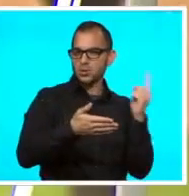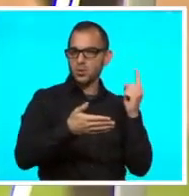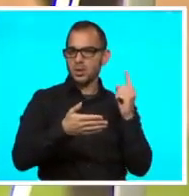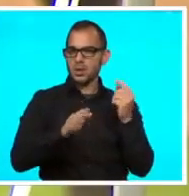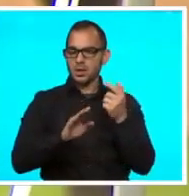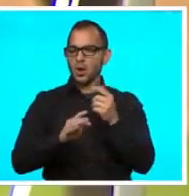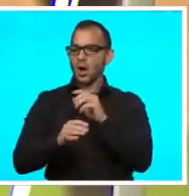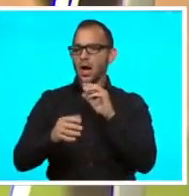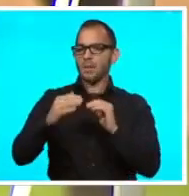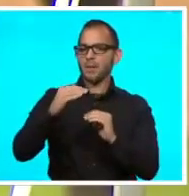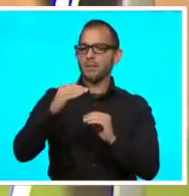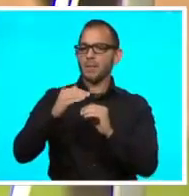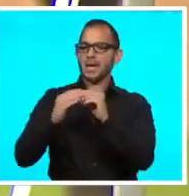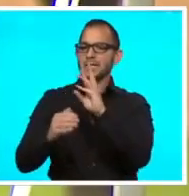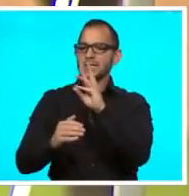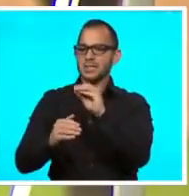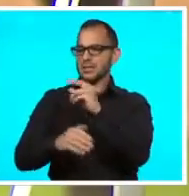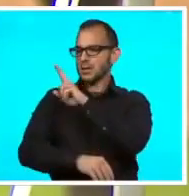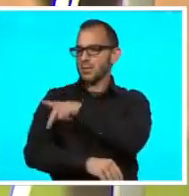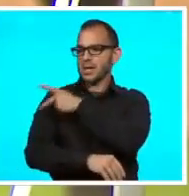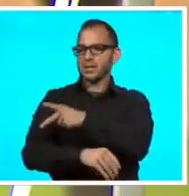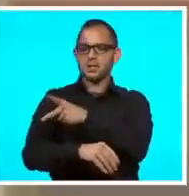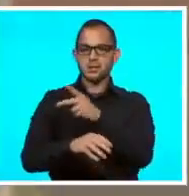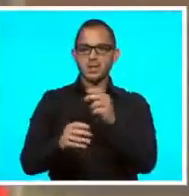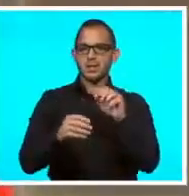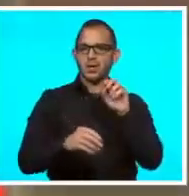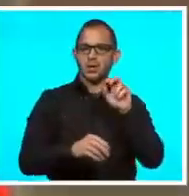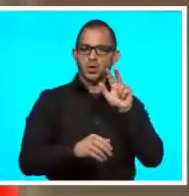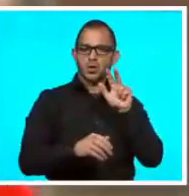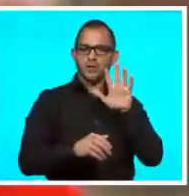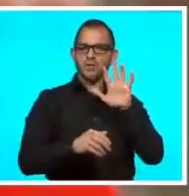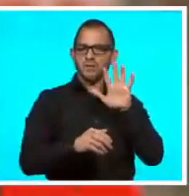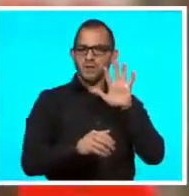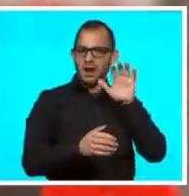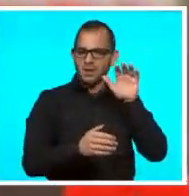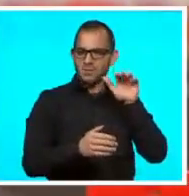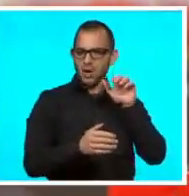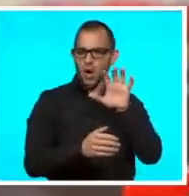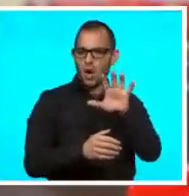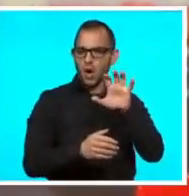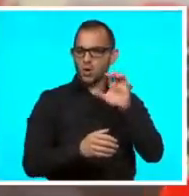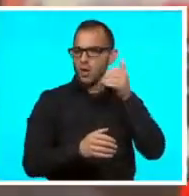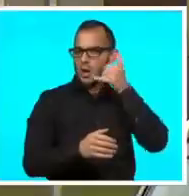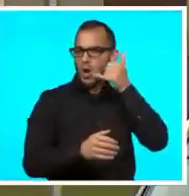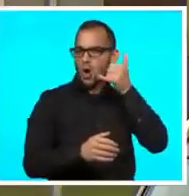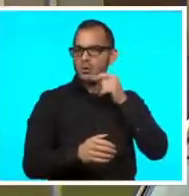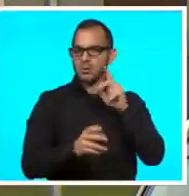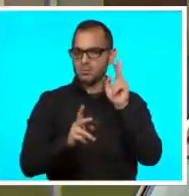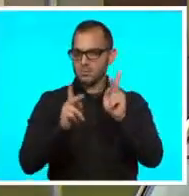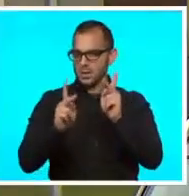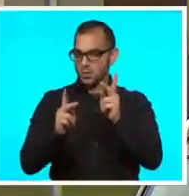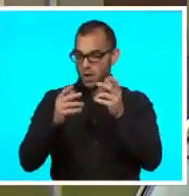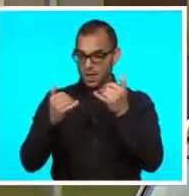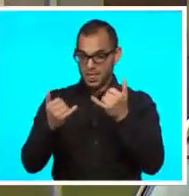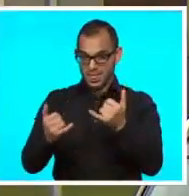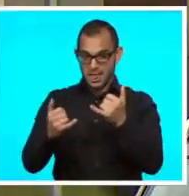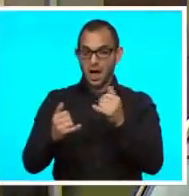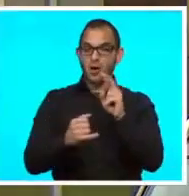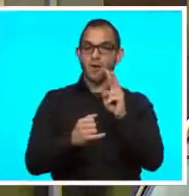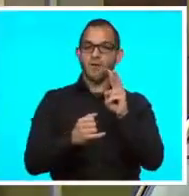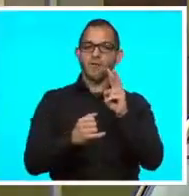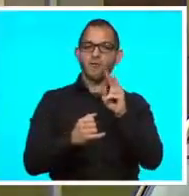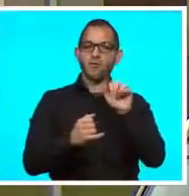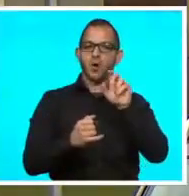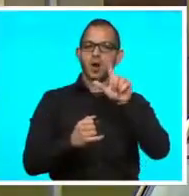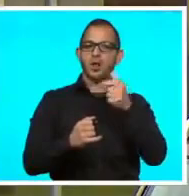only 60 patients a day and having an influx of 3,500 calls. But now, after UTRGV's virology lab